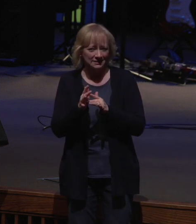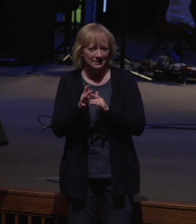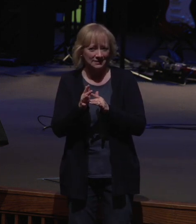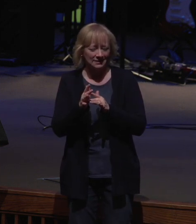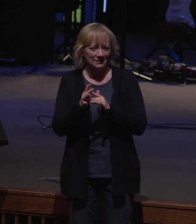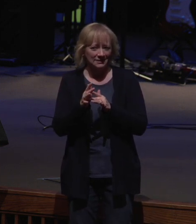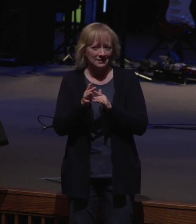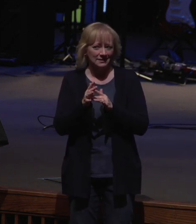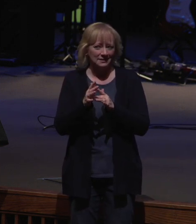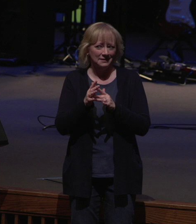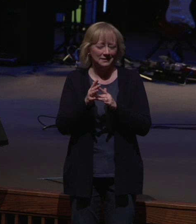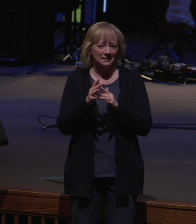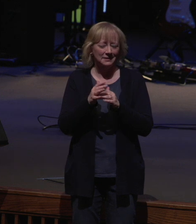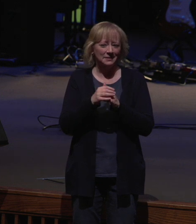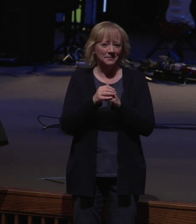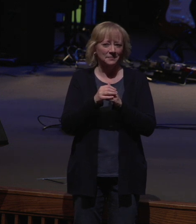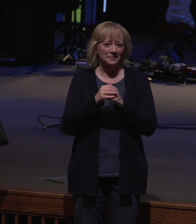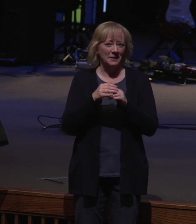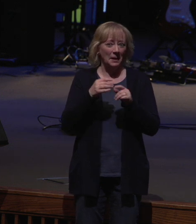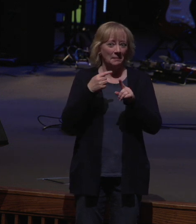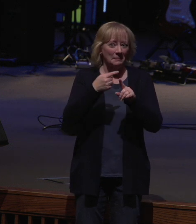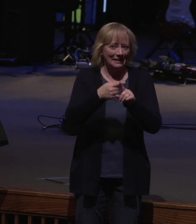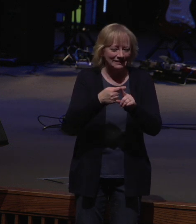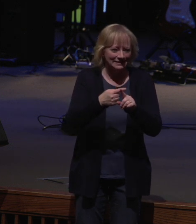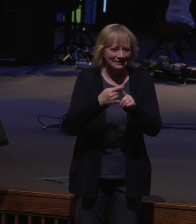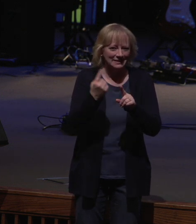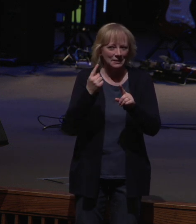plus something else.